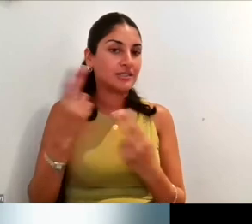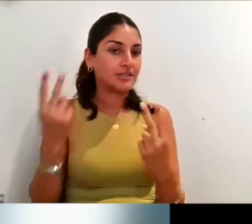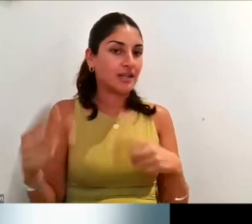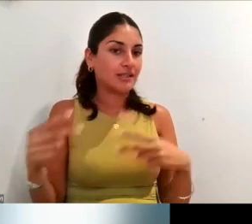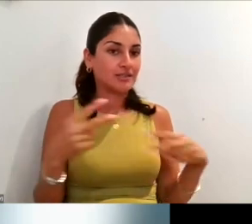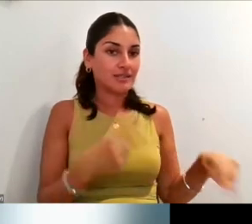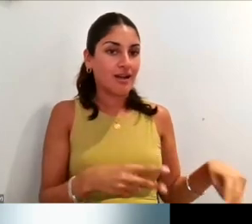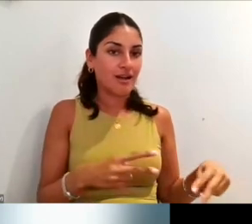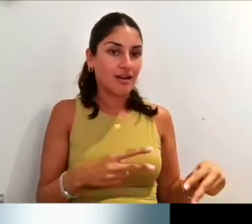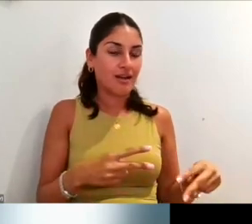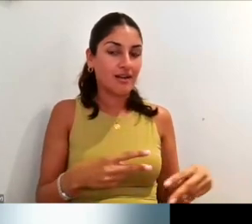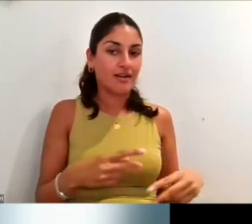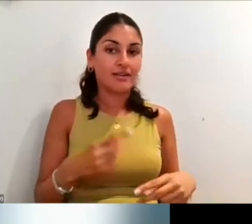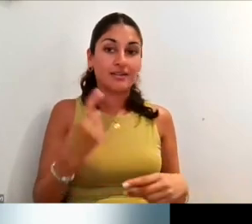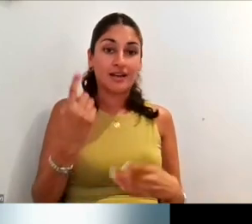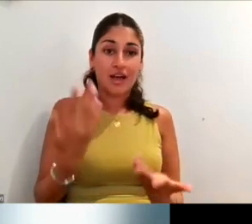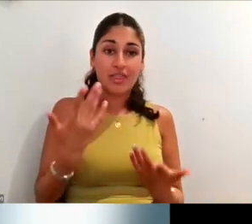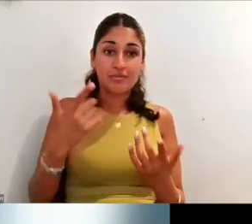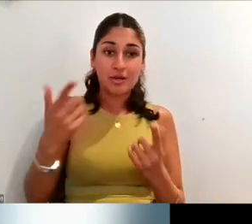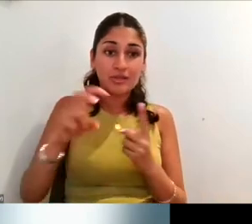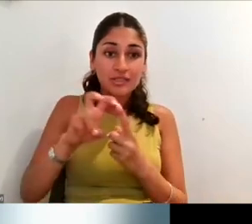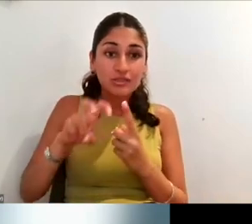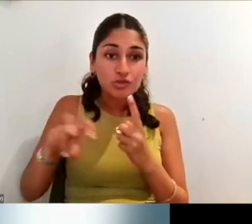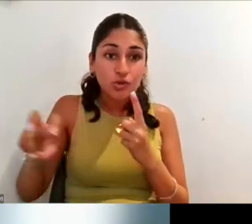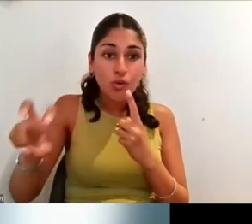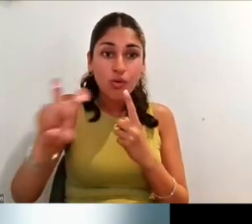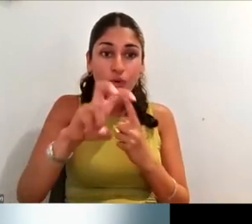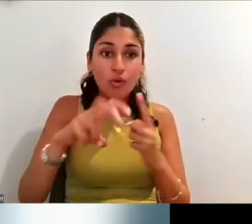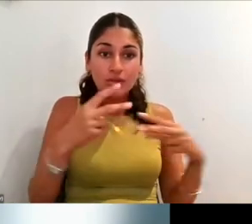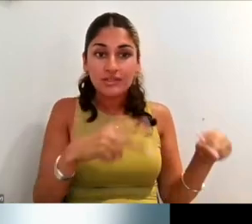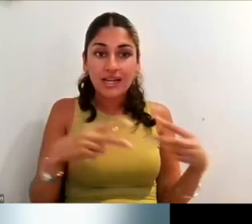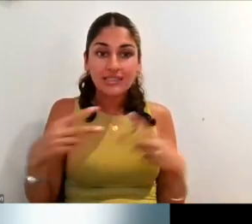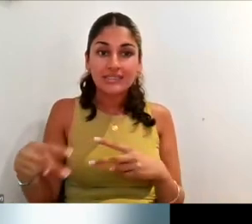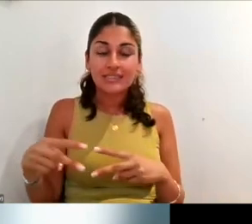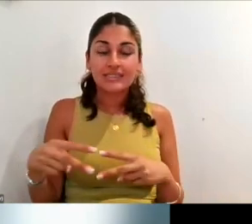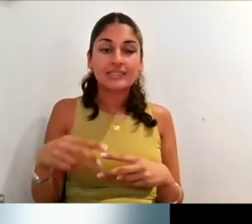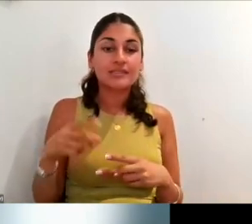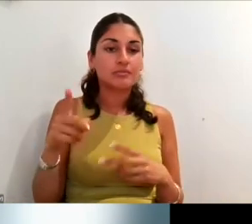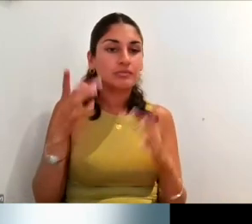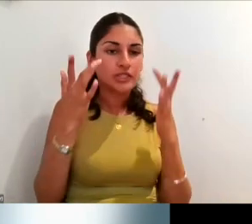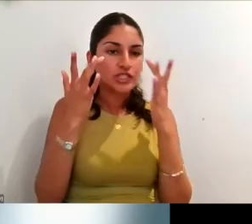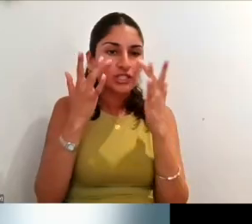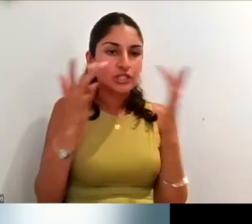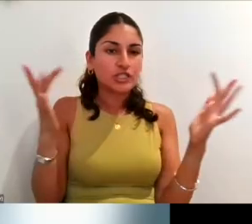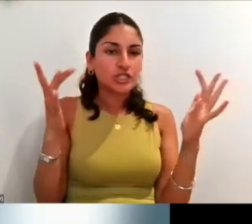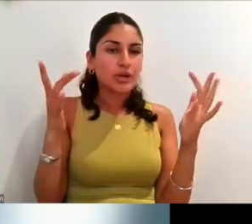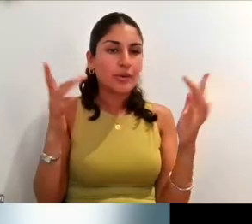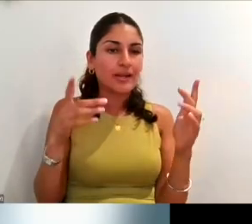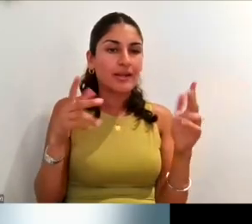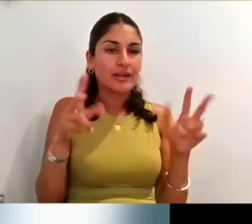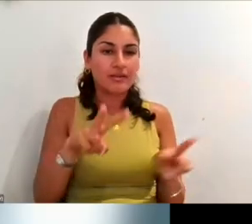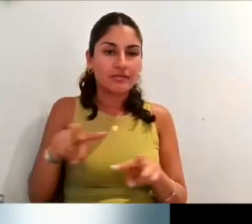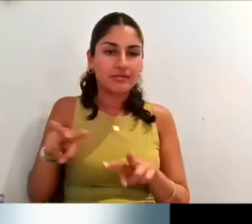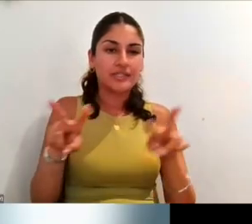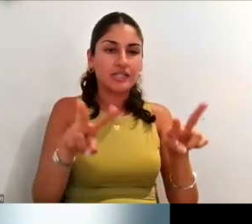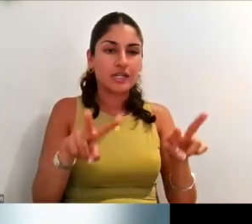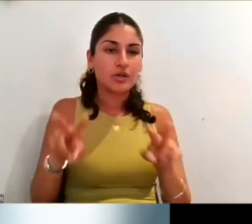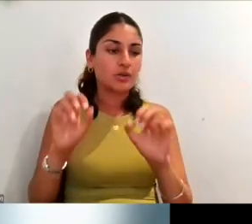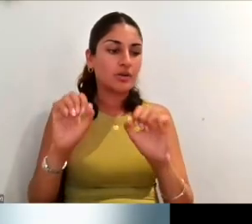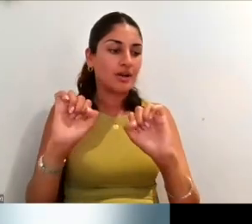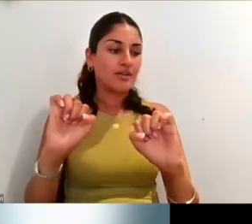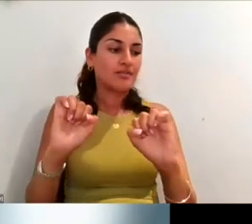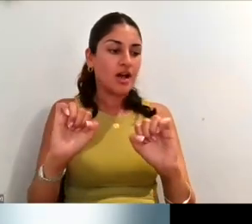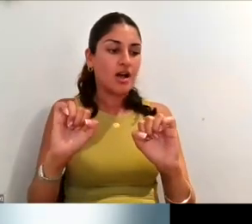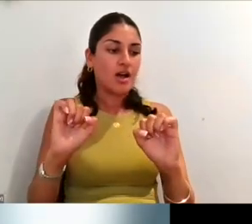on tour actually. And she will be showing a clip of her show